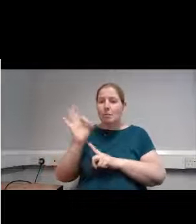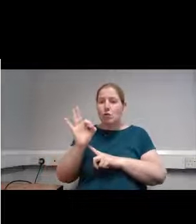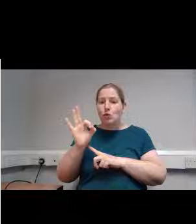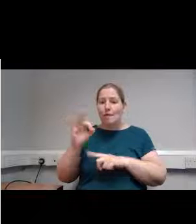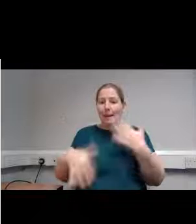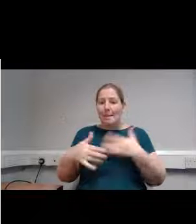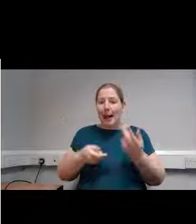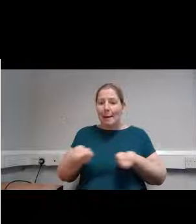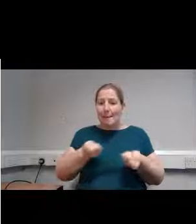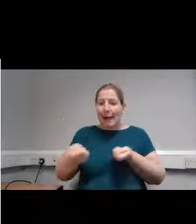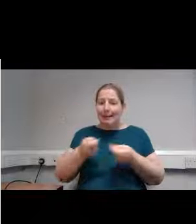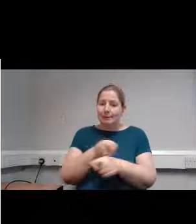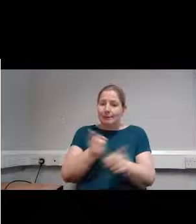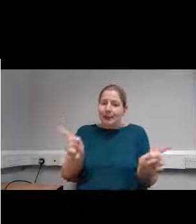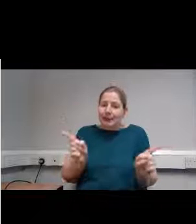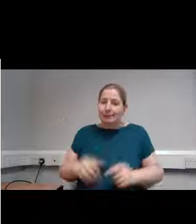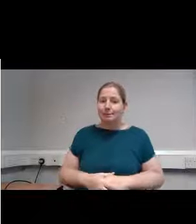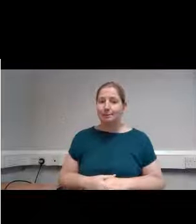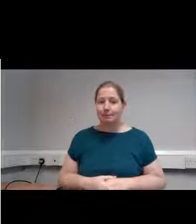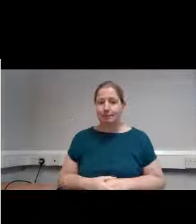management. Okay.